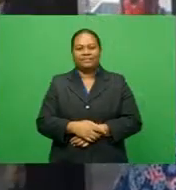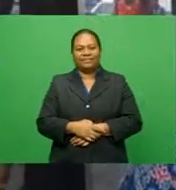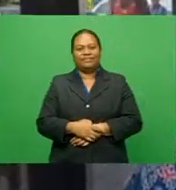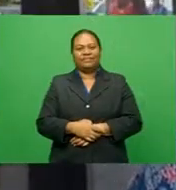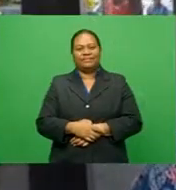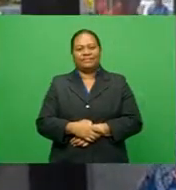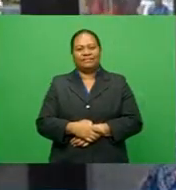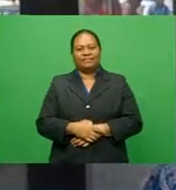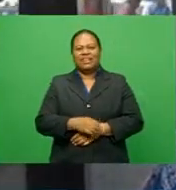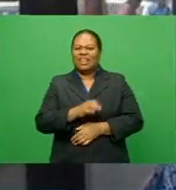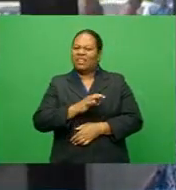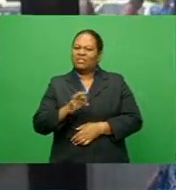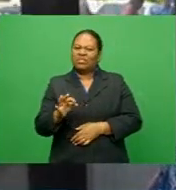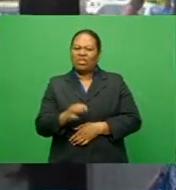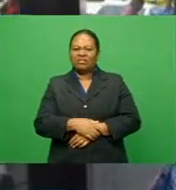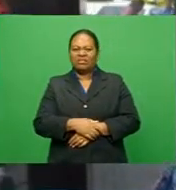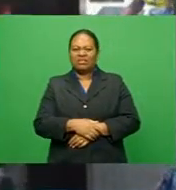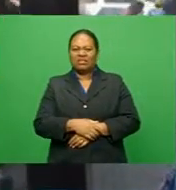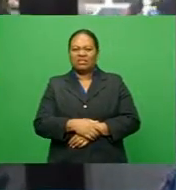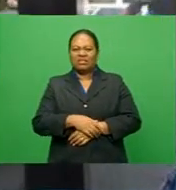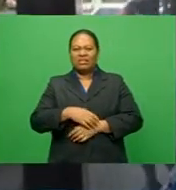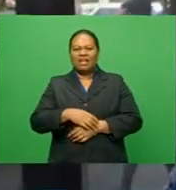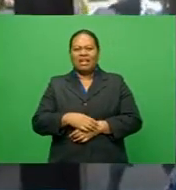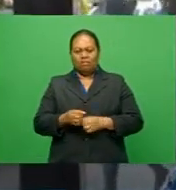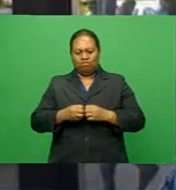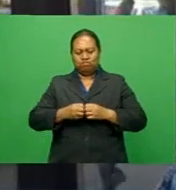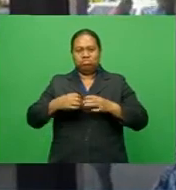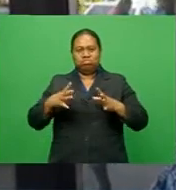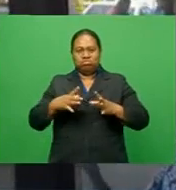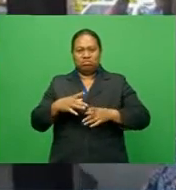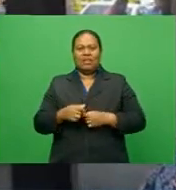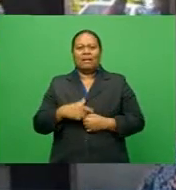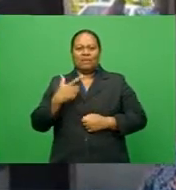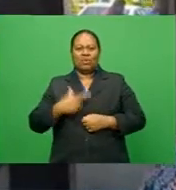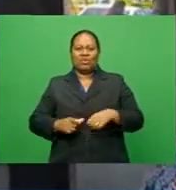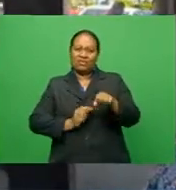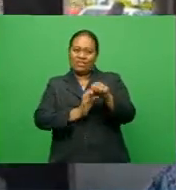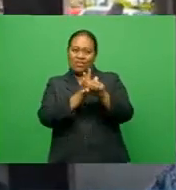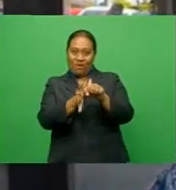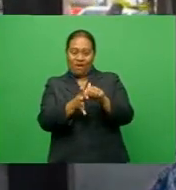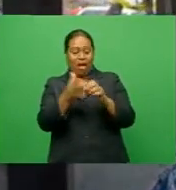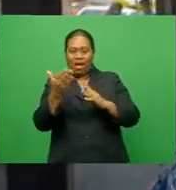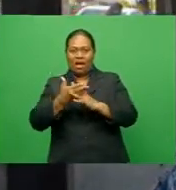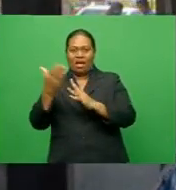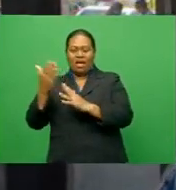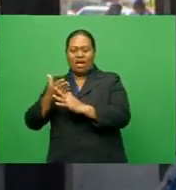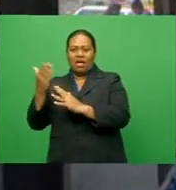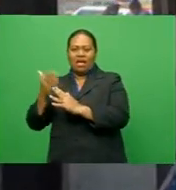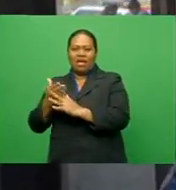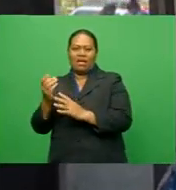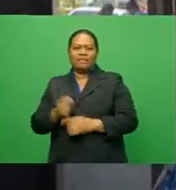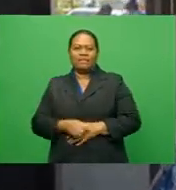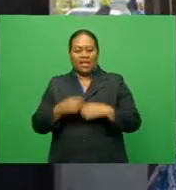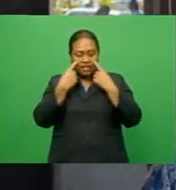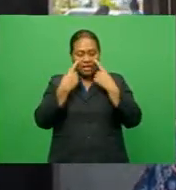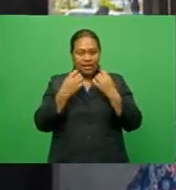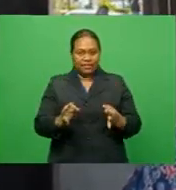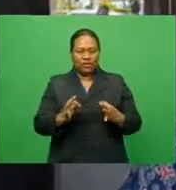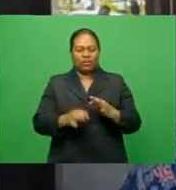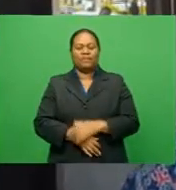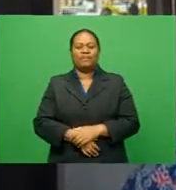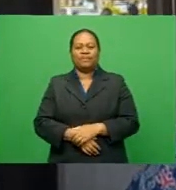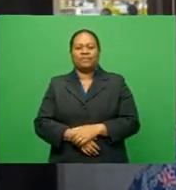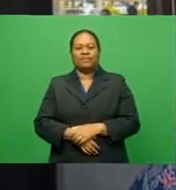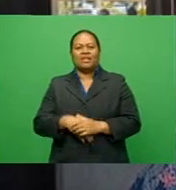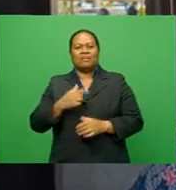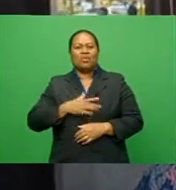There wasn't much fireworks and lights, probably because of curfew, and I'm not sure why, but when I was